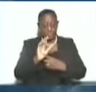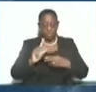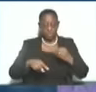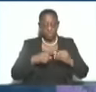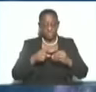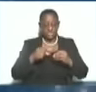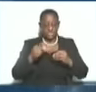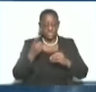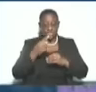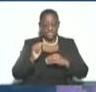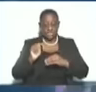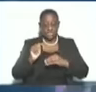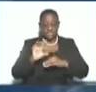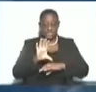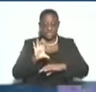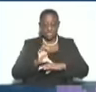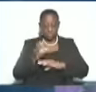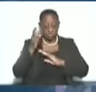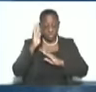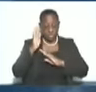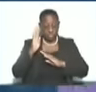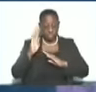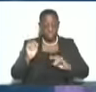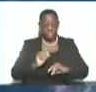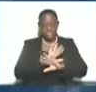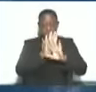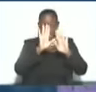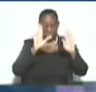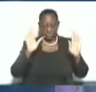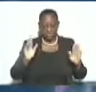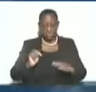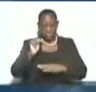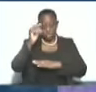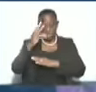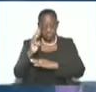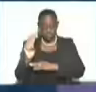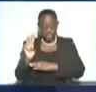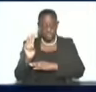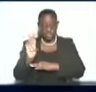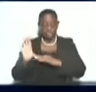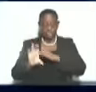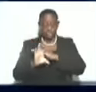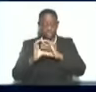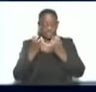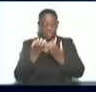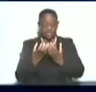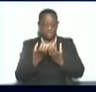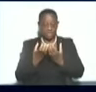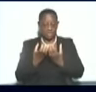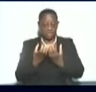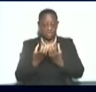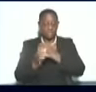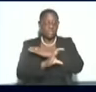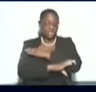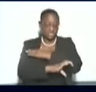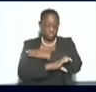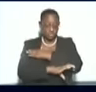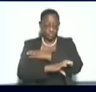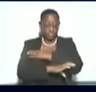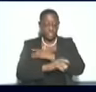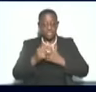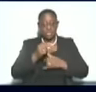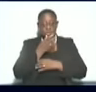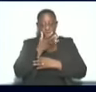central Bahamas, so that should lead to some clearing over most of the northwest parts of the country tonight. Tonight we're looking at partly cloudy, a bit on the